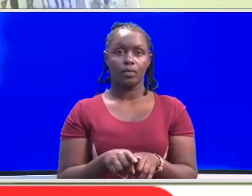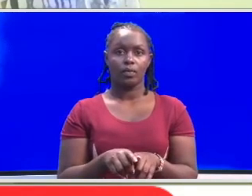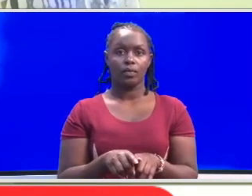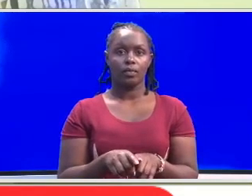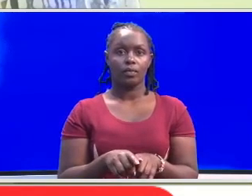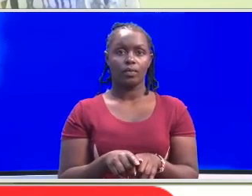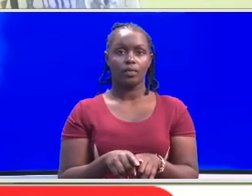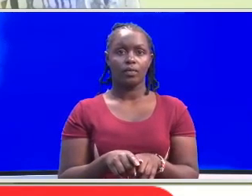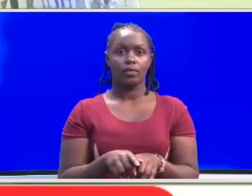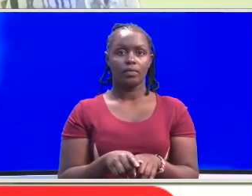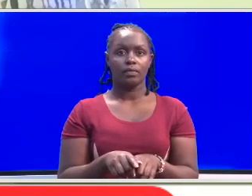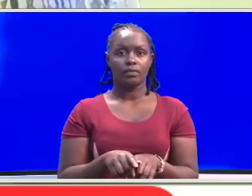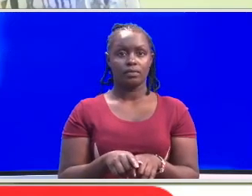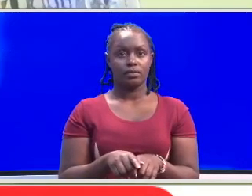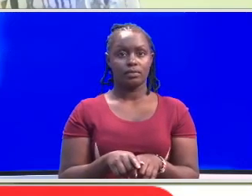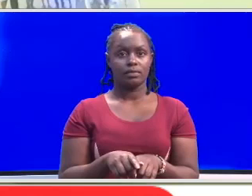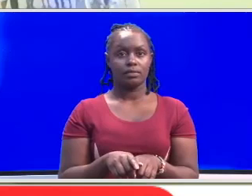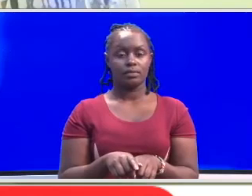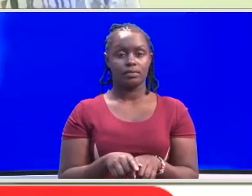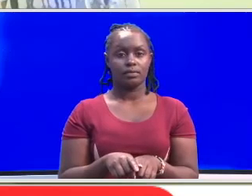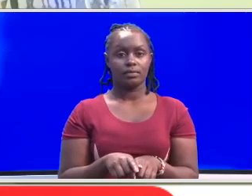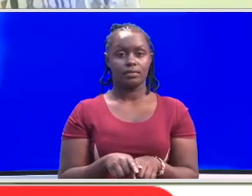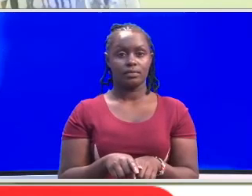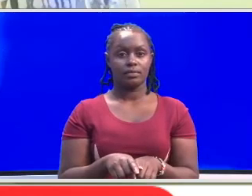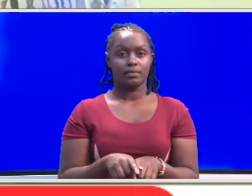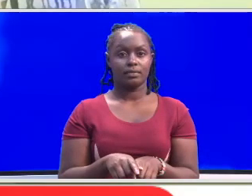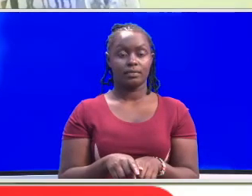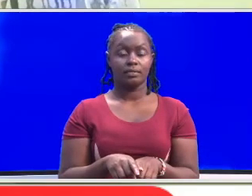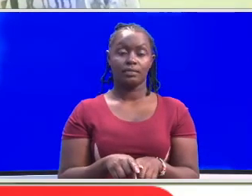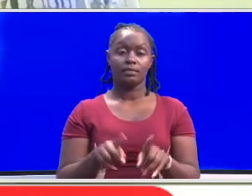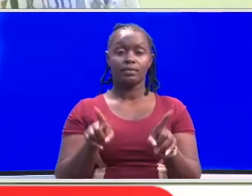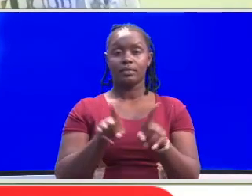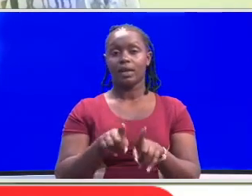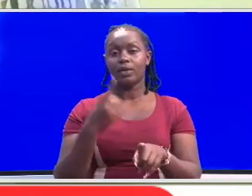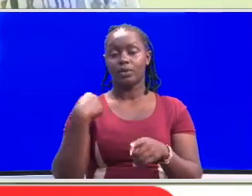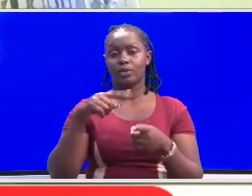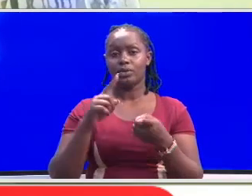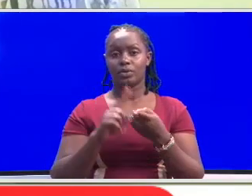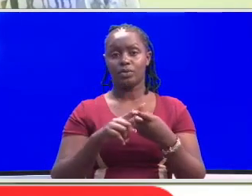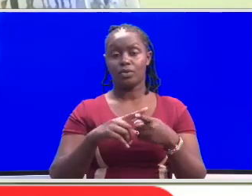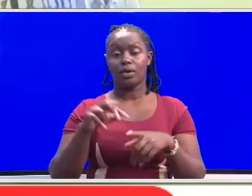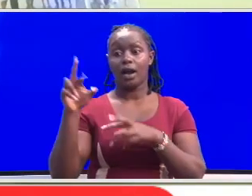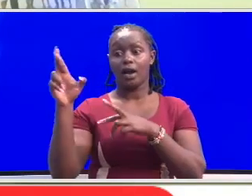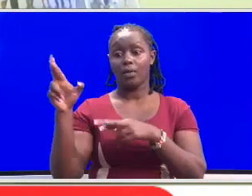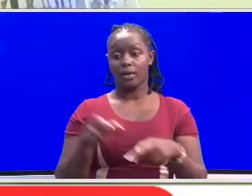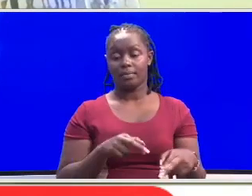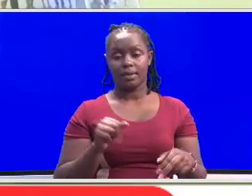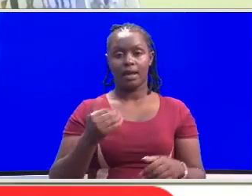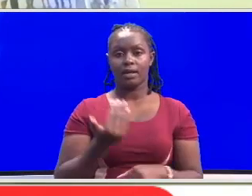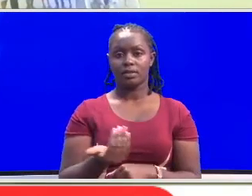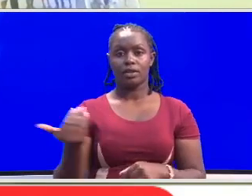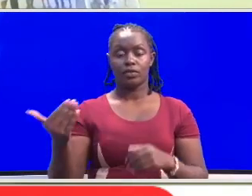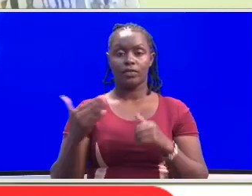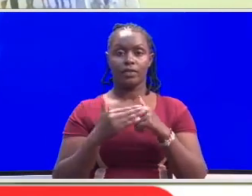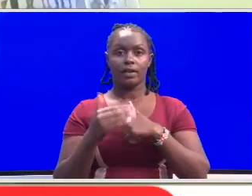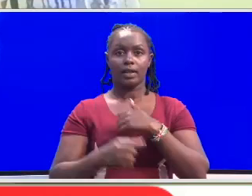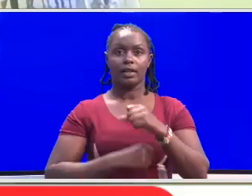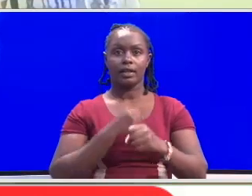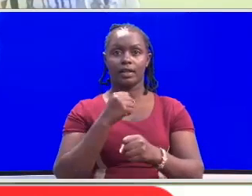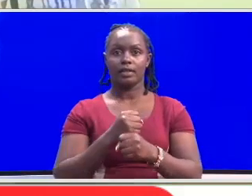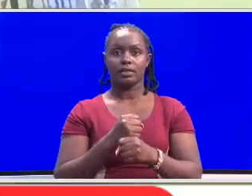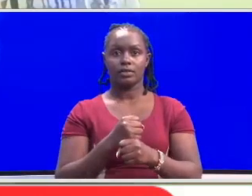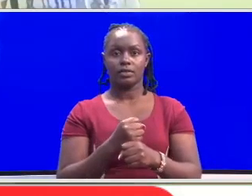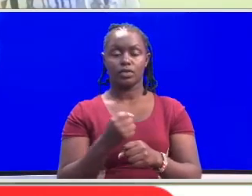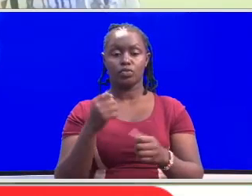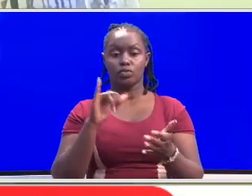penetrate the vagina of AAM, a child of 9 years, and you are charged also with offense of indecent act with a